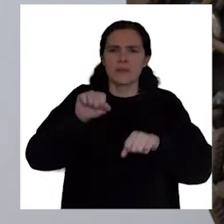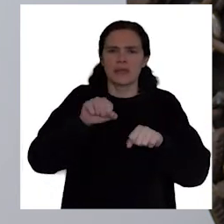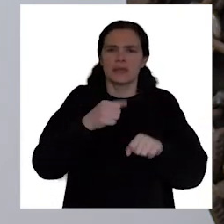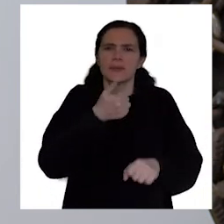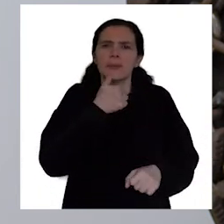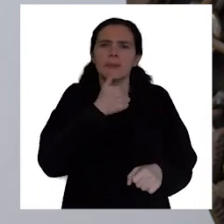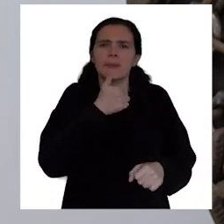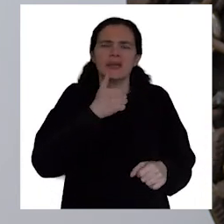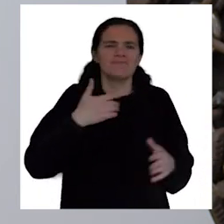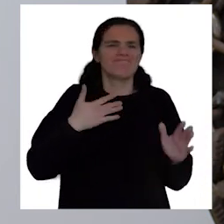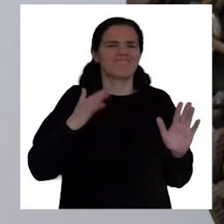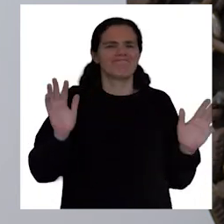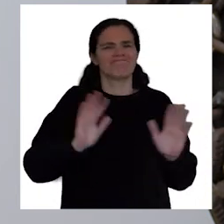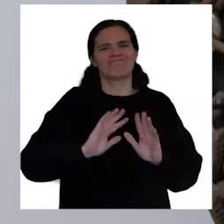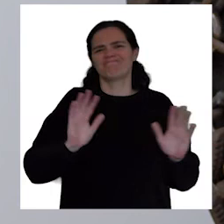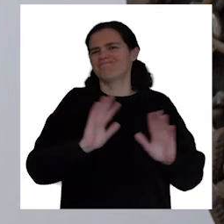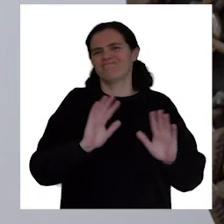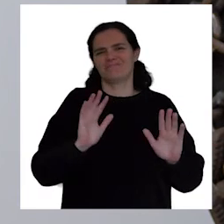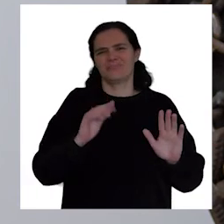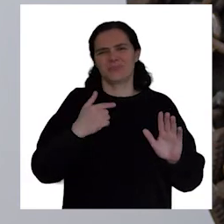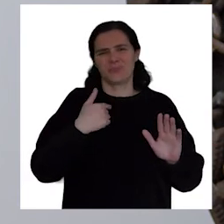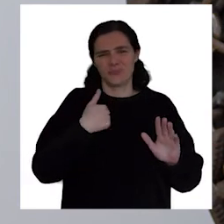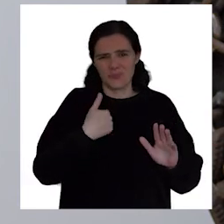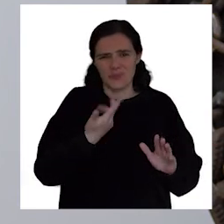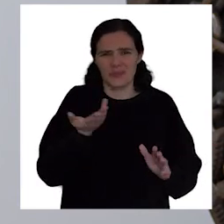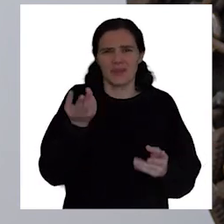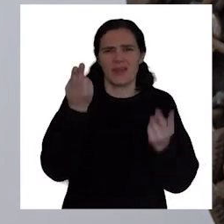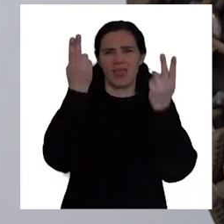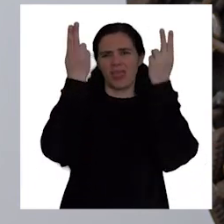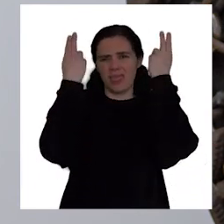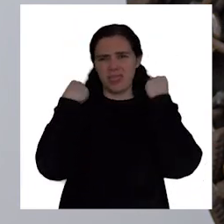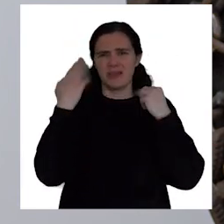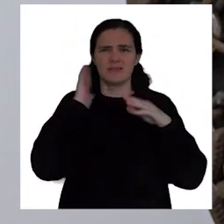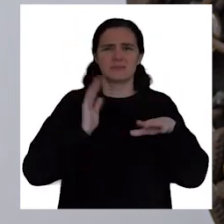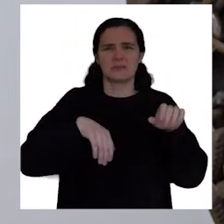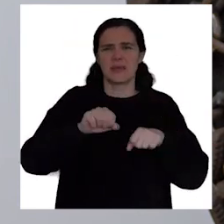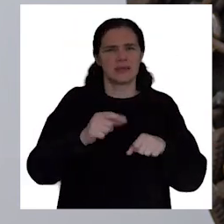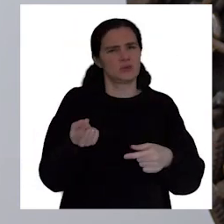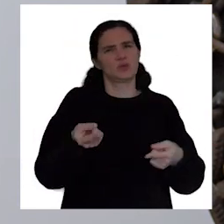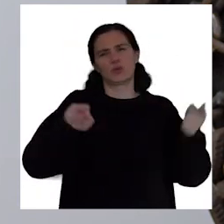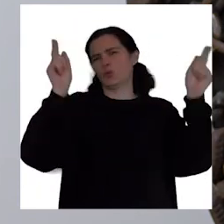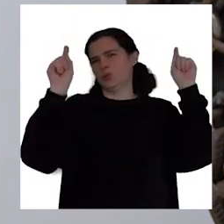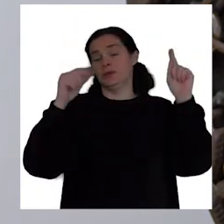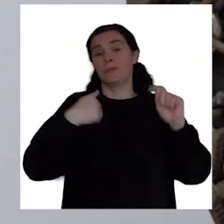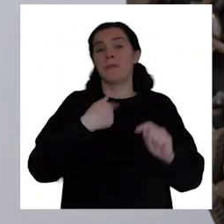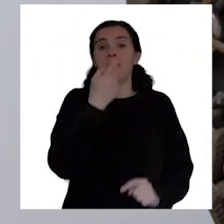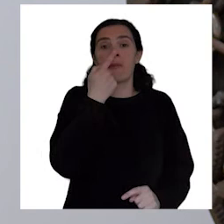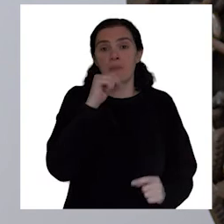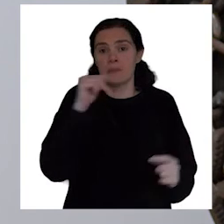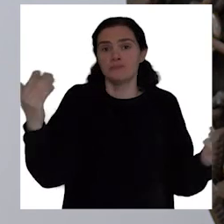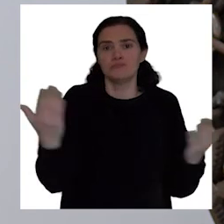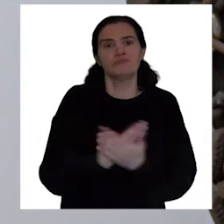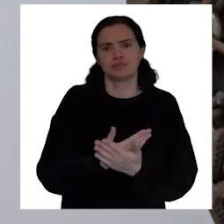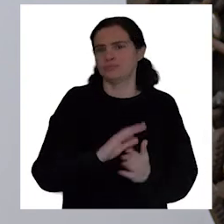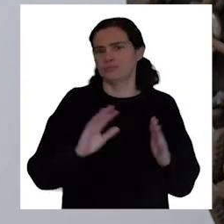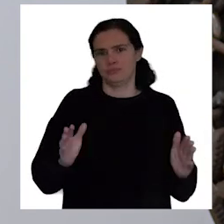decided that they wouldn't submit themselves to slavery and decided that they would rather